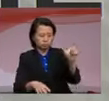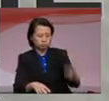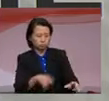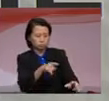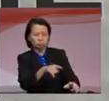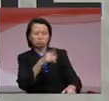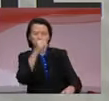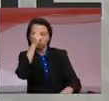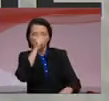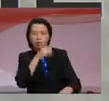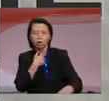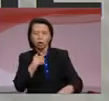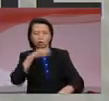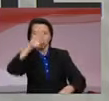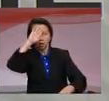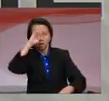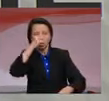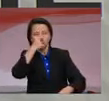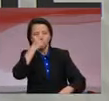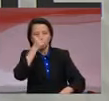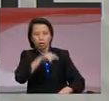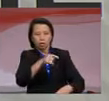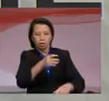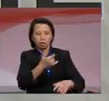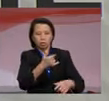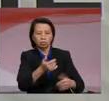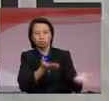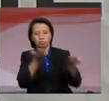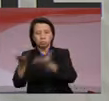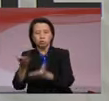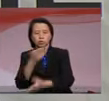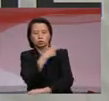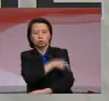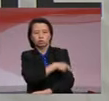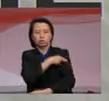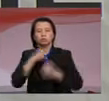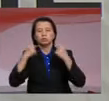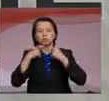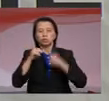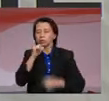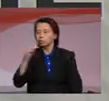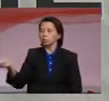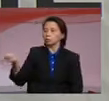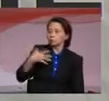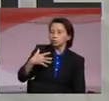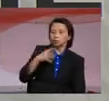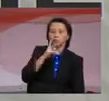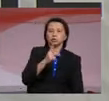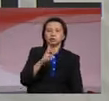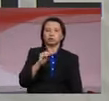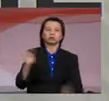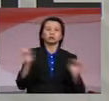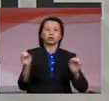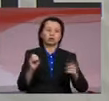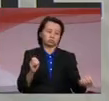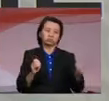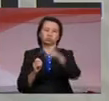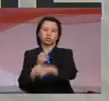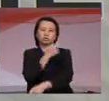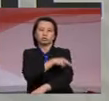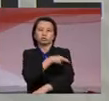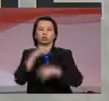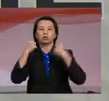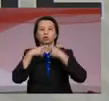had symptoms and was treated by a private doctor. So it was not informed to Ministry of Health. So the moment when